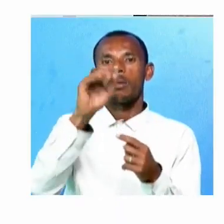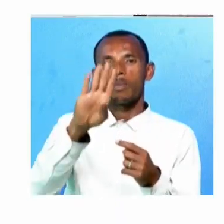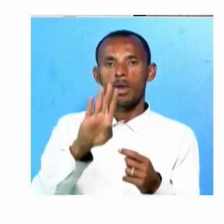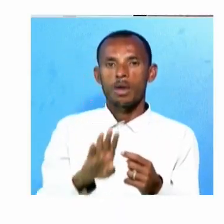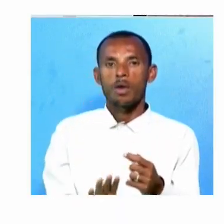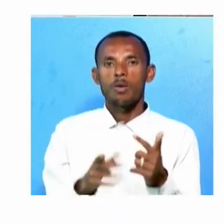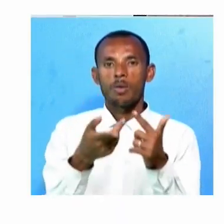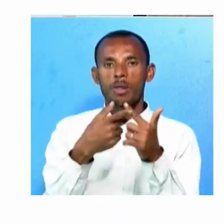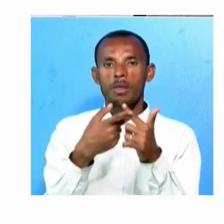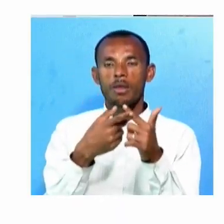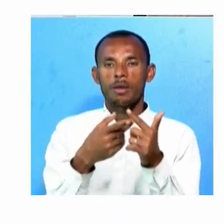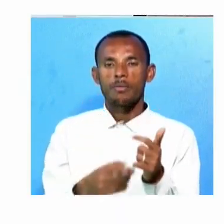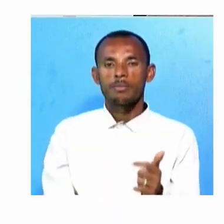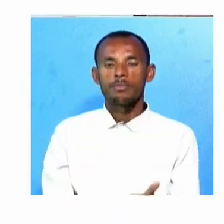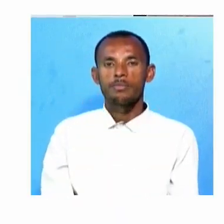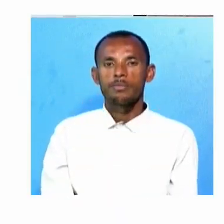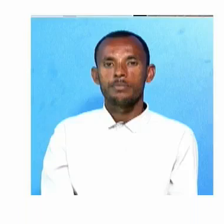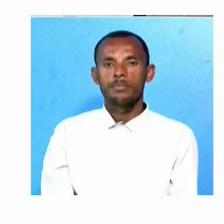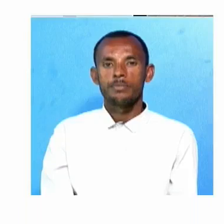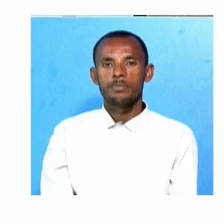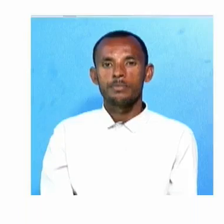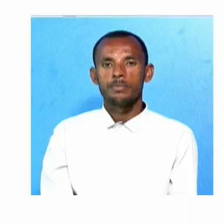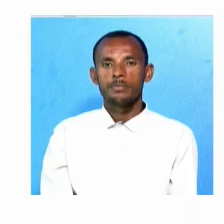Second question.